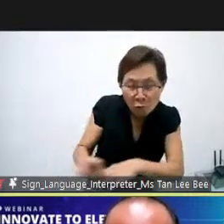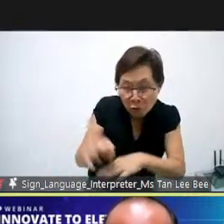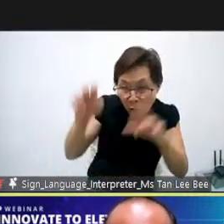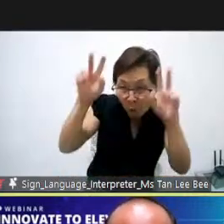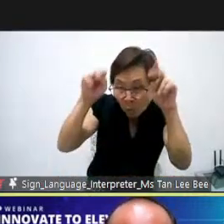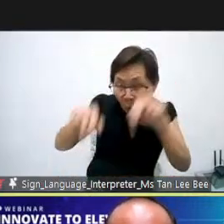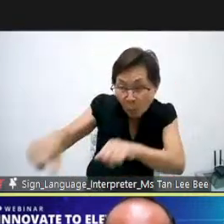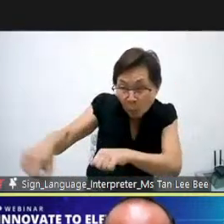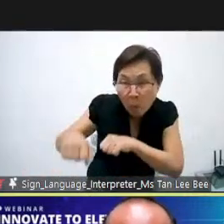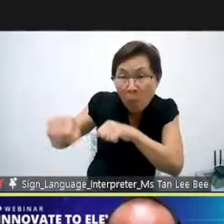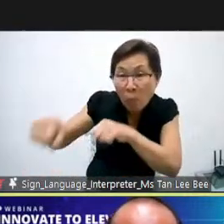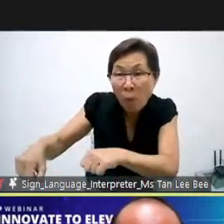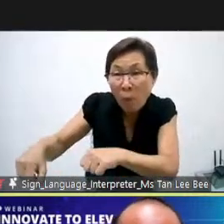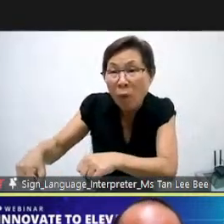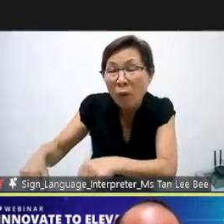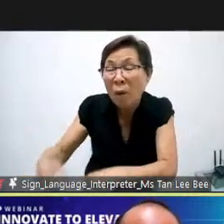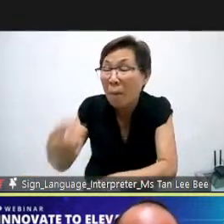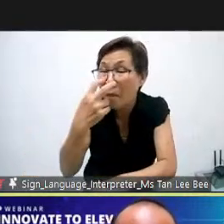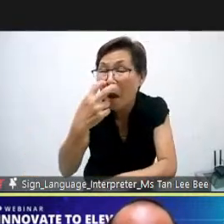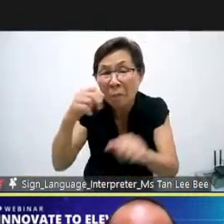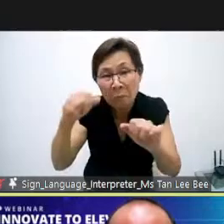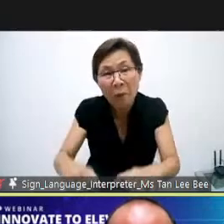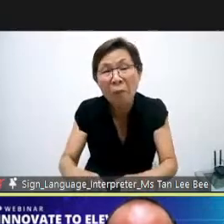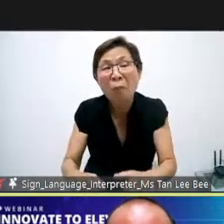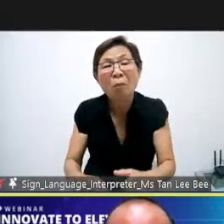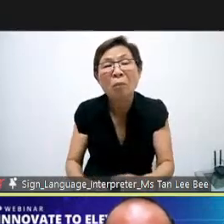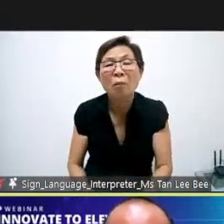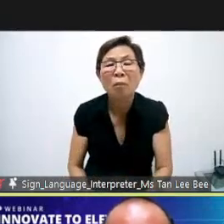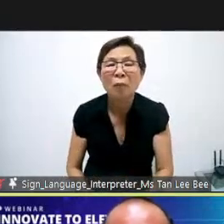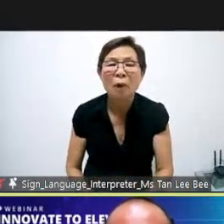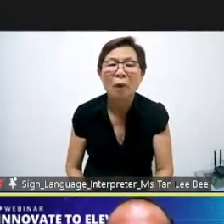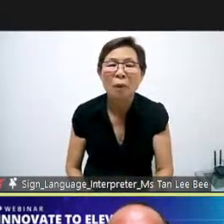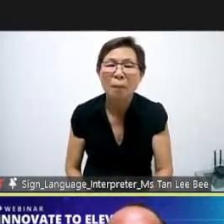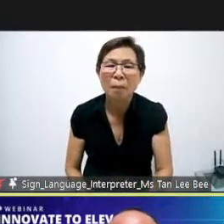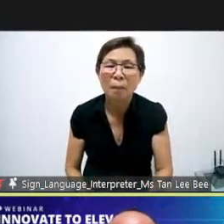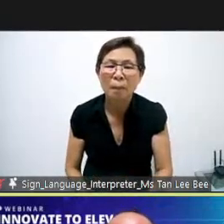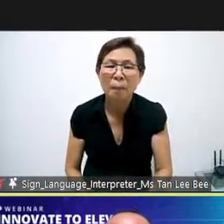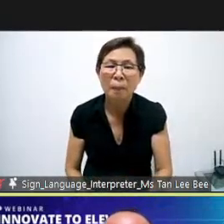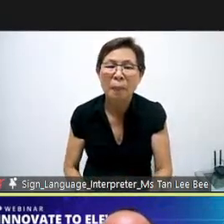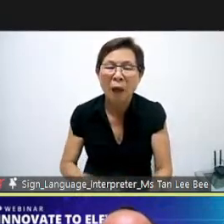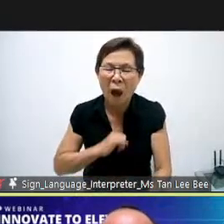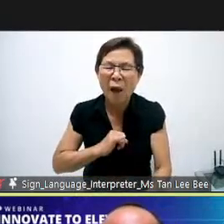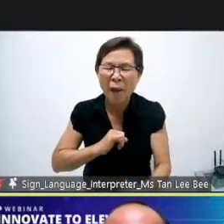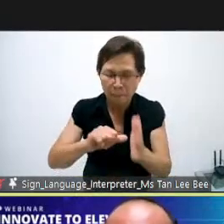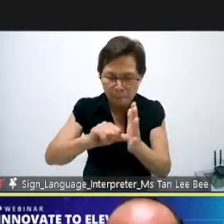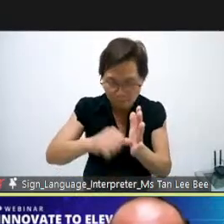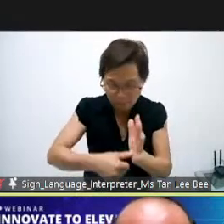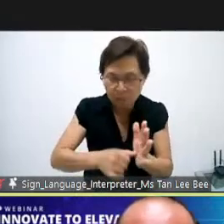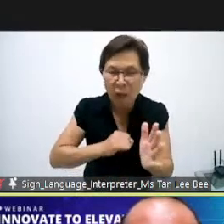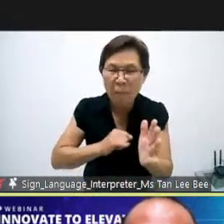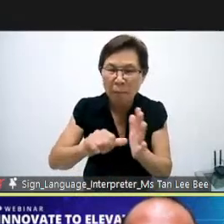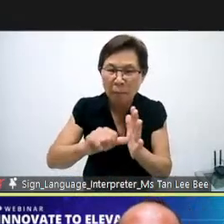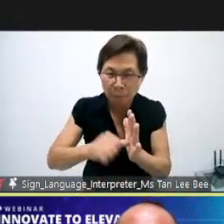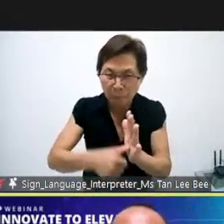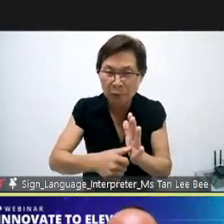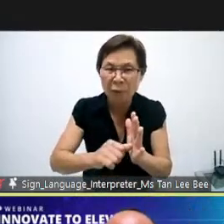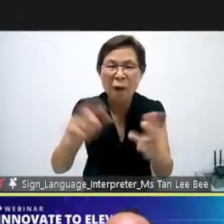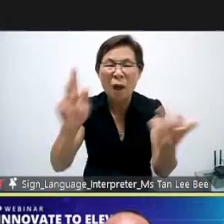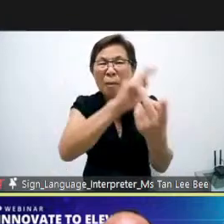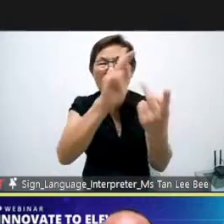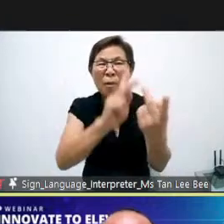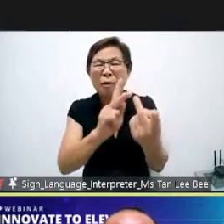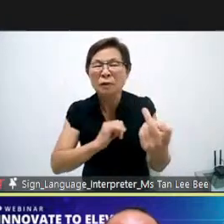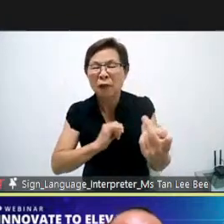the war, even they are blind. I was impressed with the tell. This is the perfect name for my